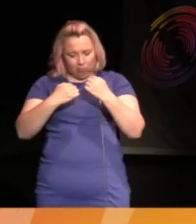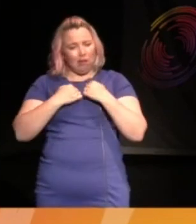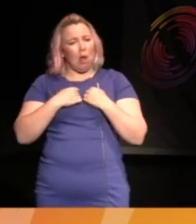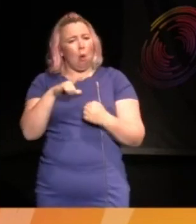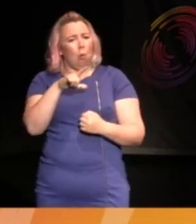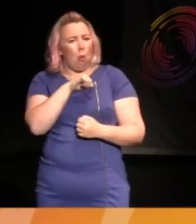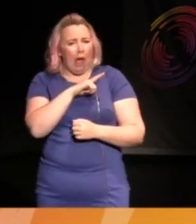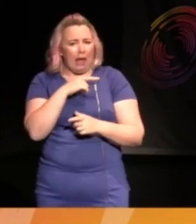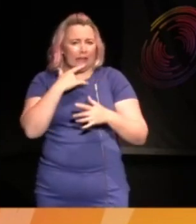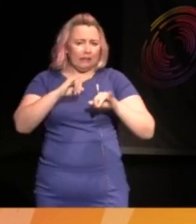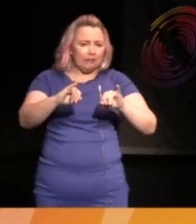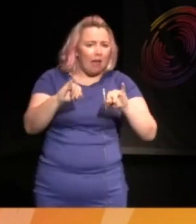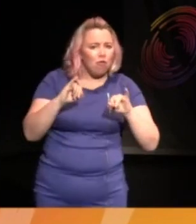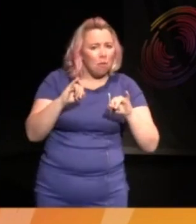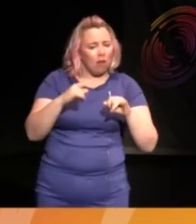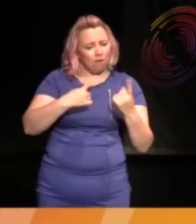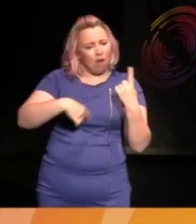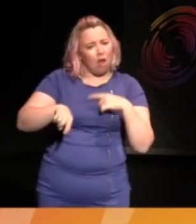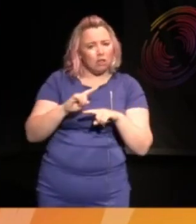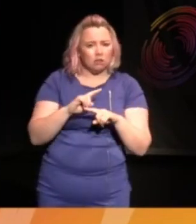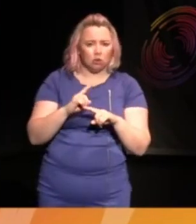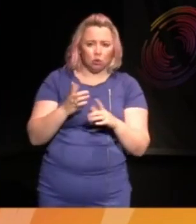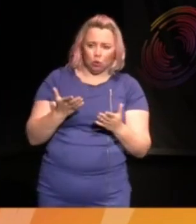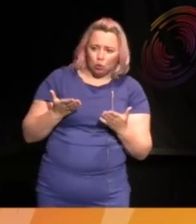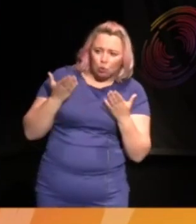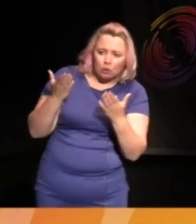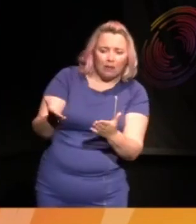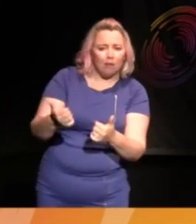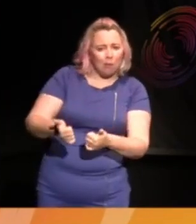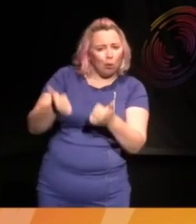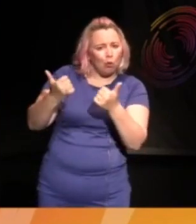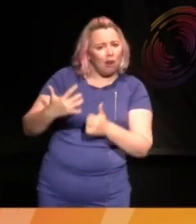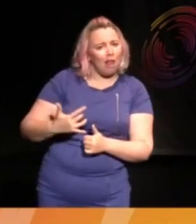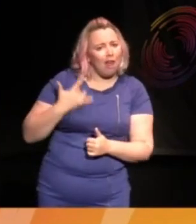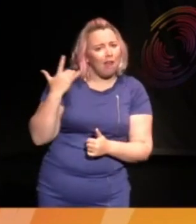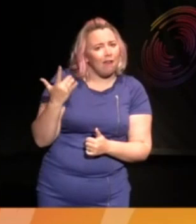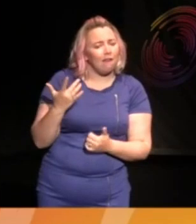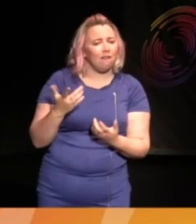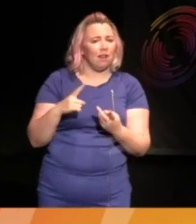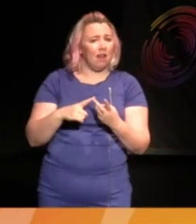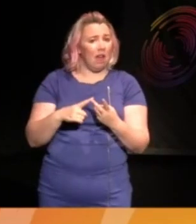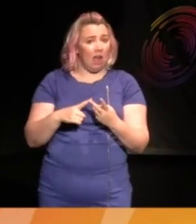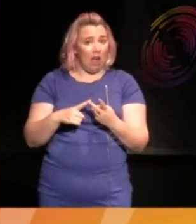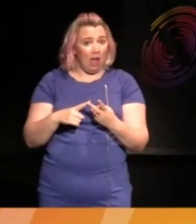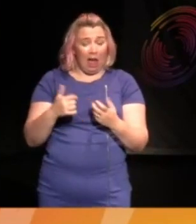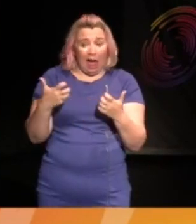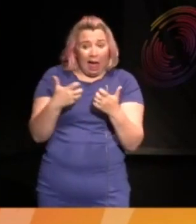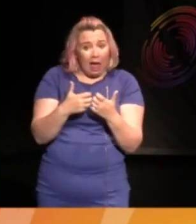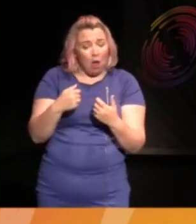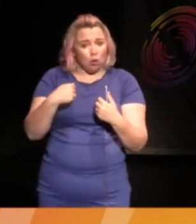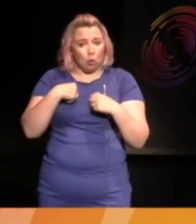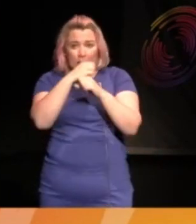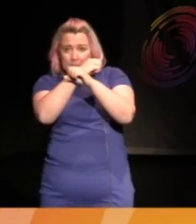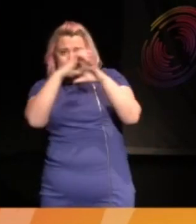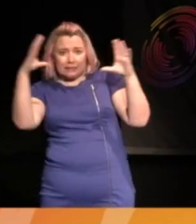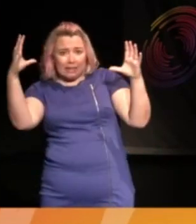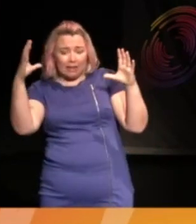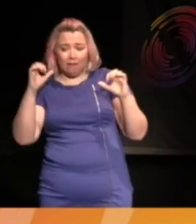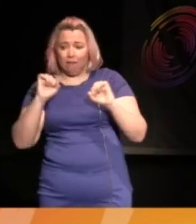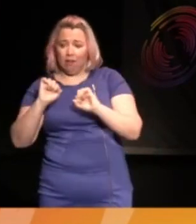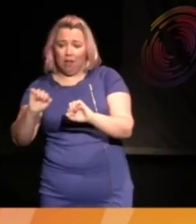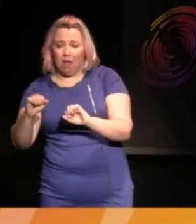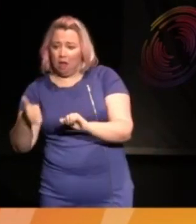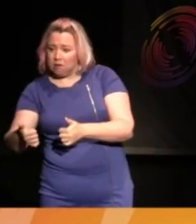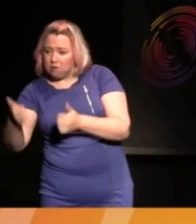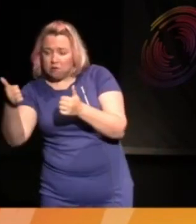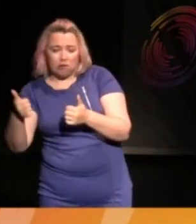so terrible for people to have a good standard of living? Is there a certain way that we believe that there should be haves and have-nots?